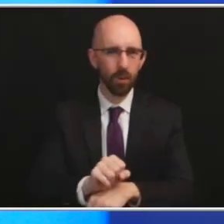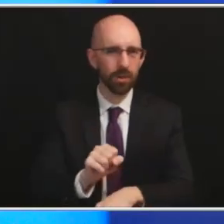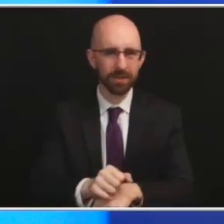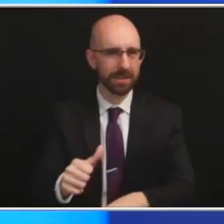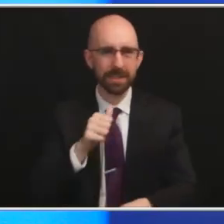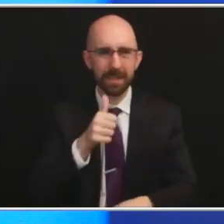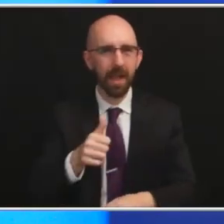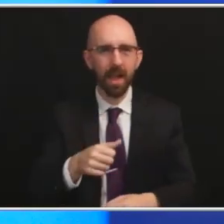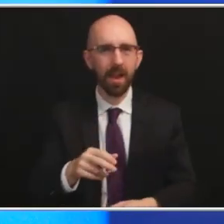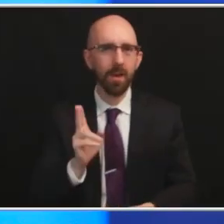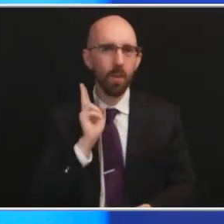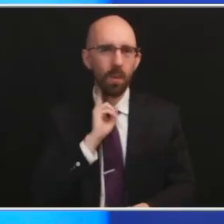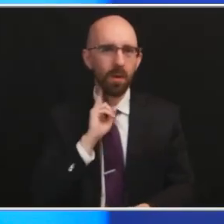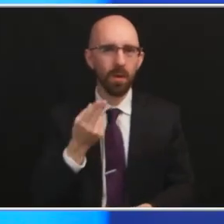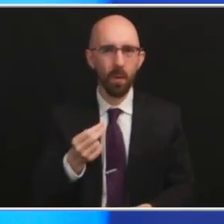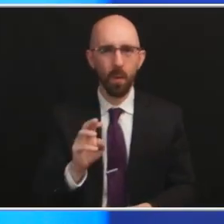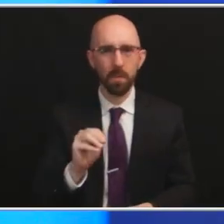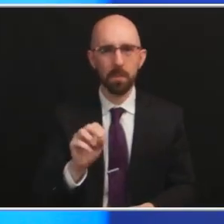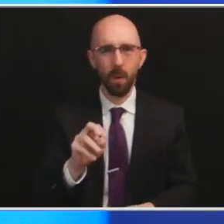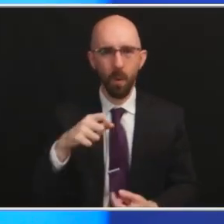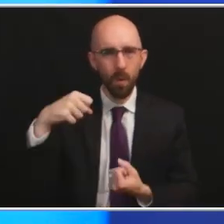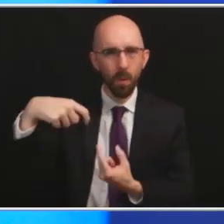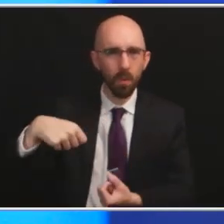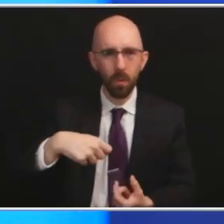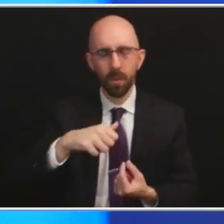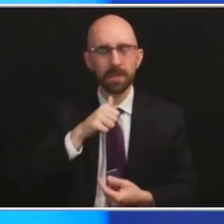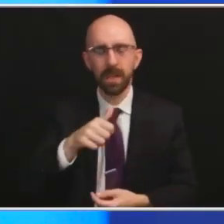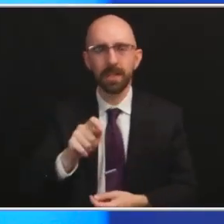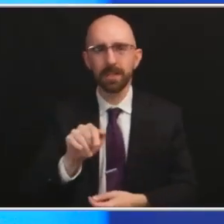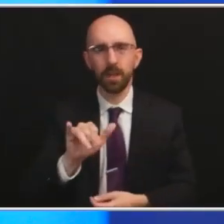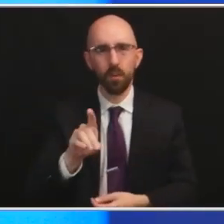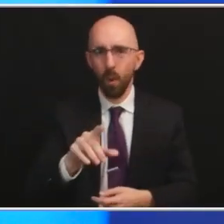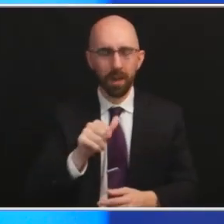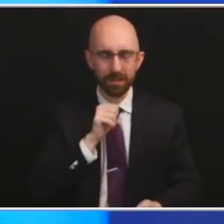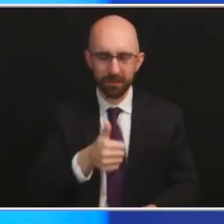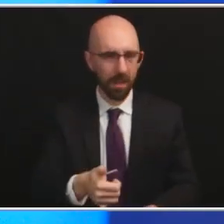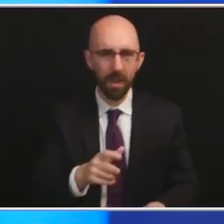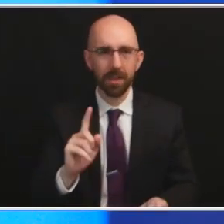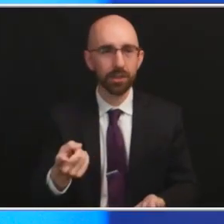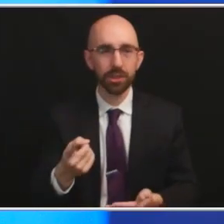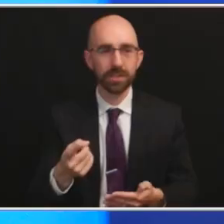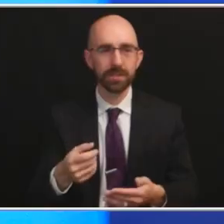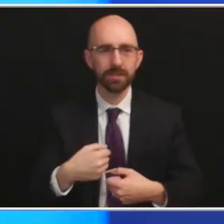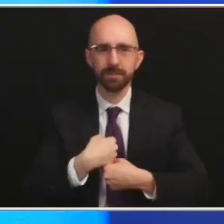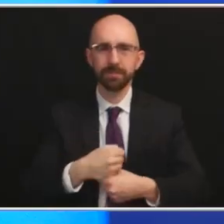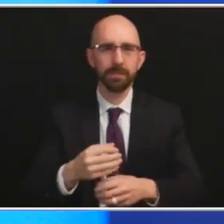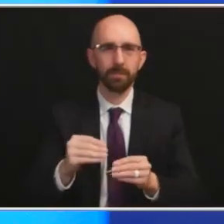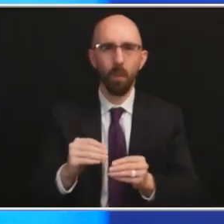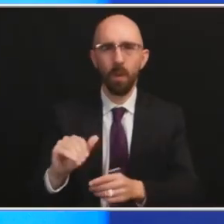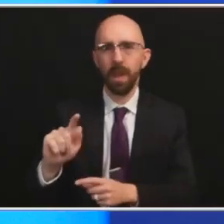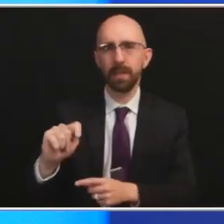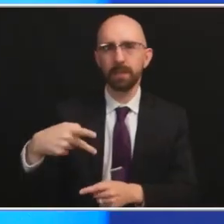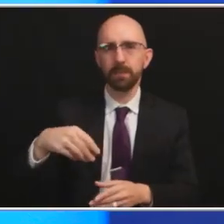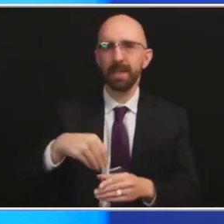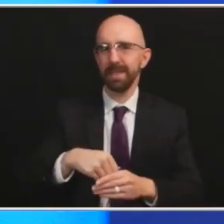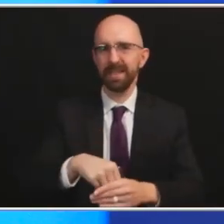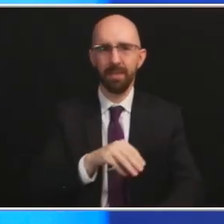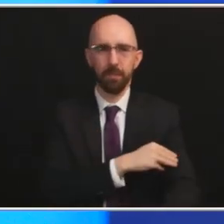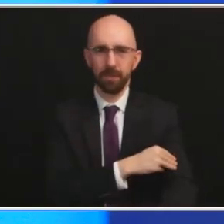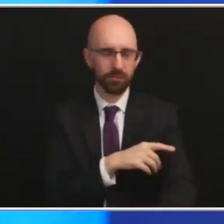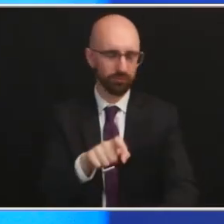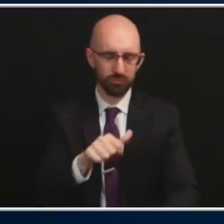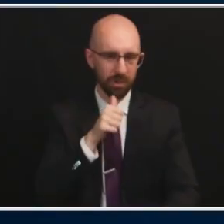hormone. It's not a steroid, to be clear. Again, it just helps generate more ATP within the muscles, so it should not be a problem.